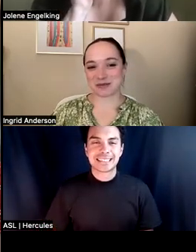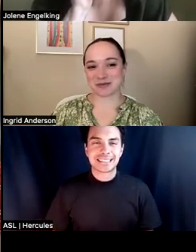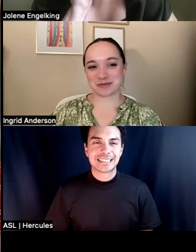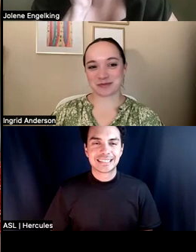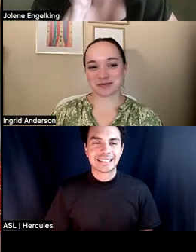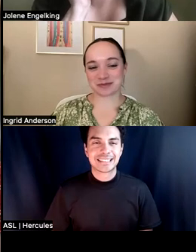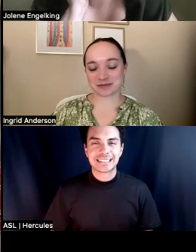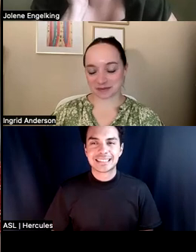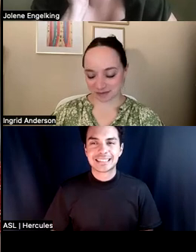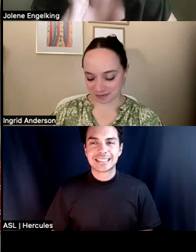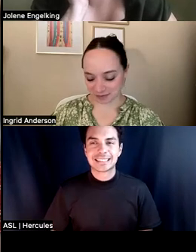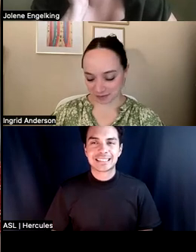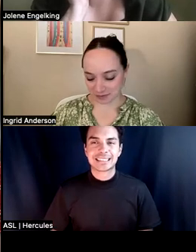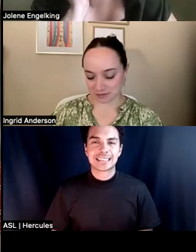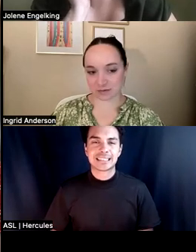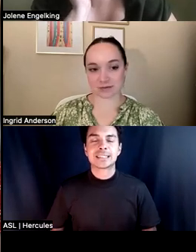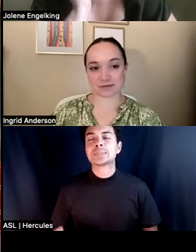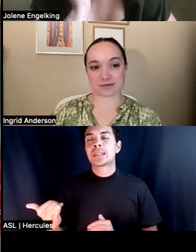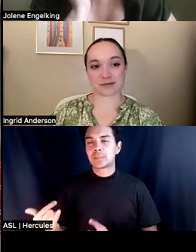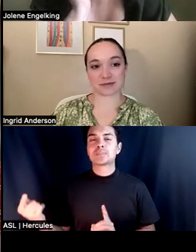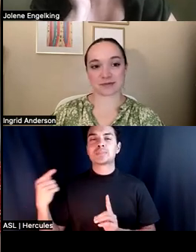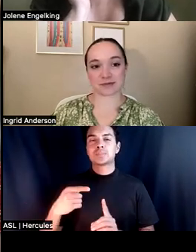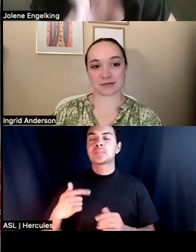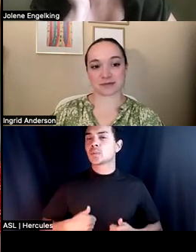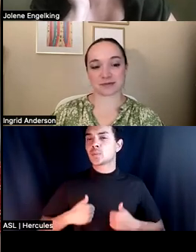And so we're thinking back on, like, what do survivors need?